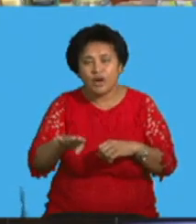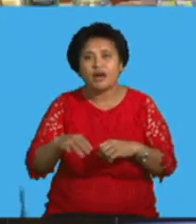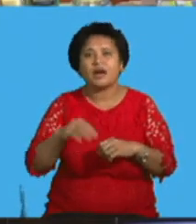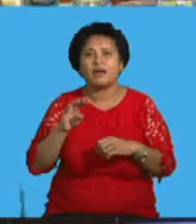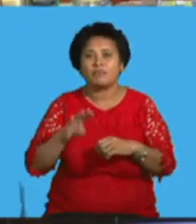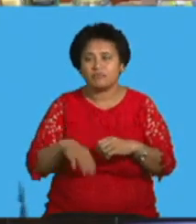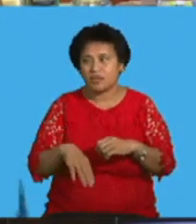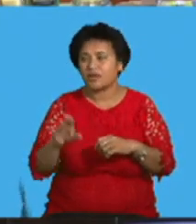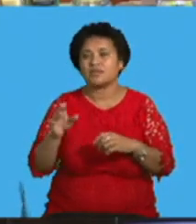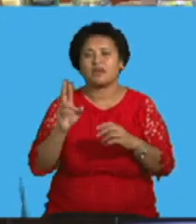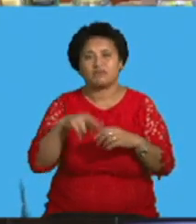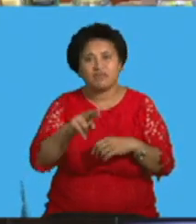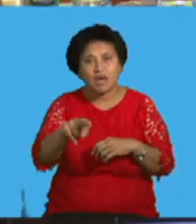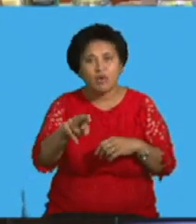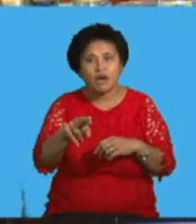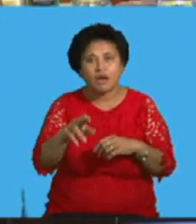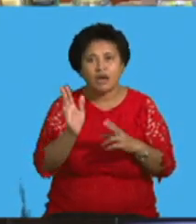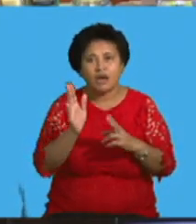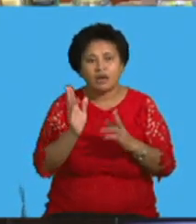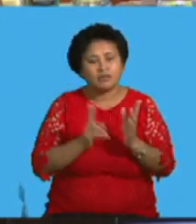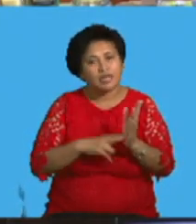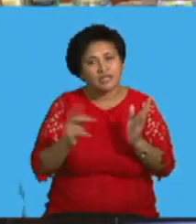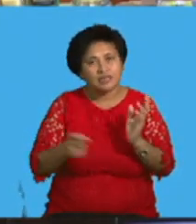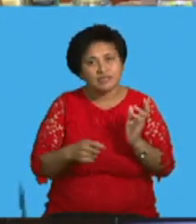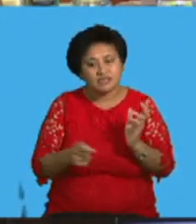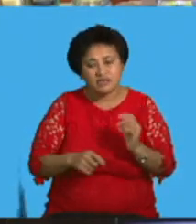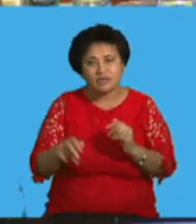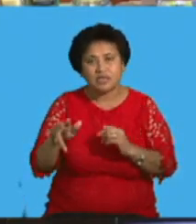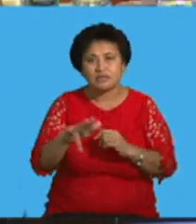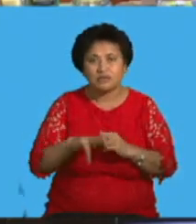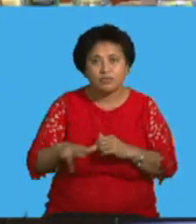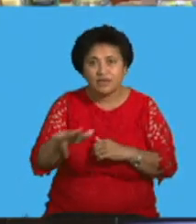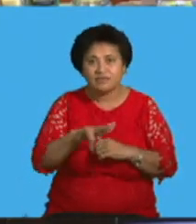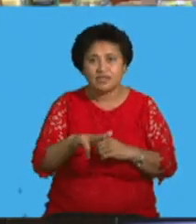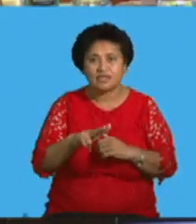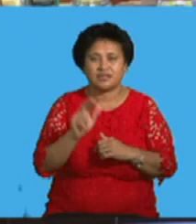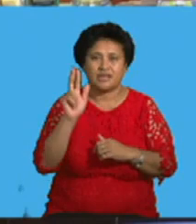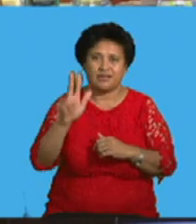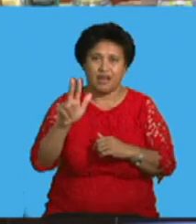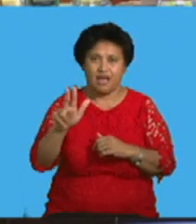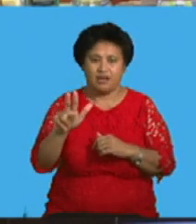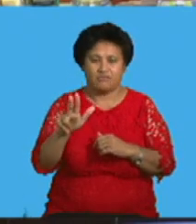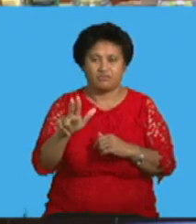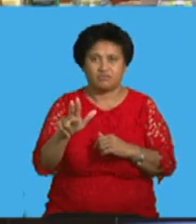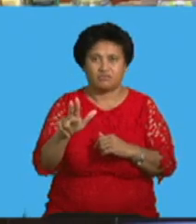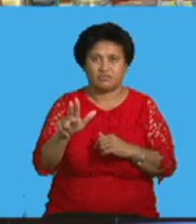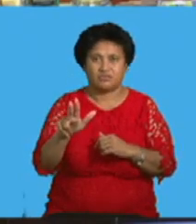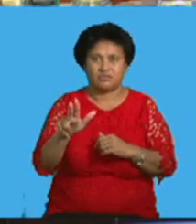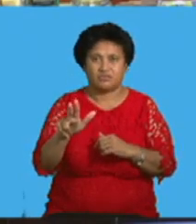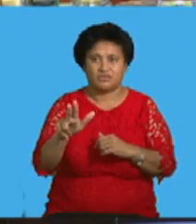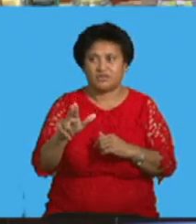Rewa, Netasiri, Lomaiviti, and Lau provinces. This has directly supported